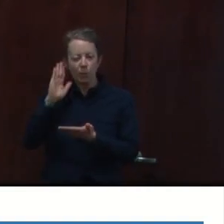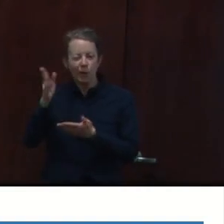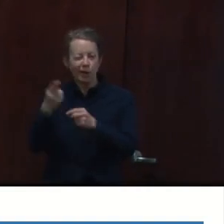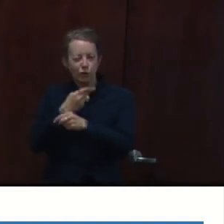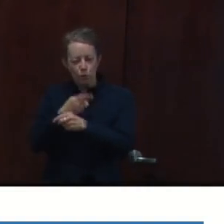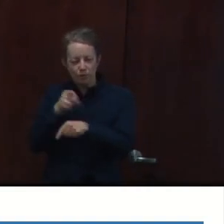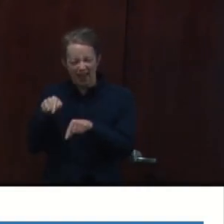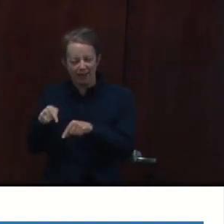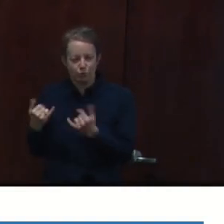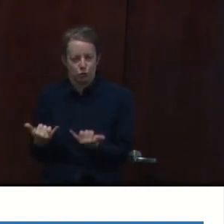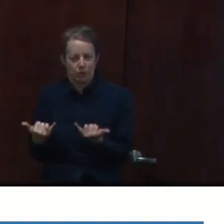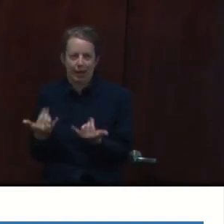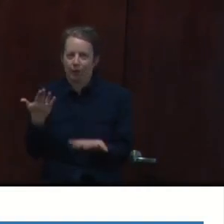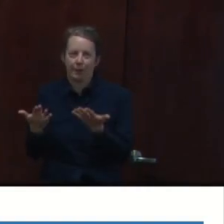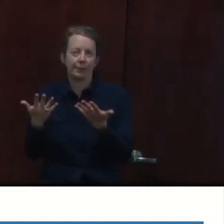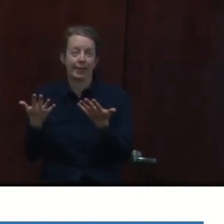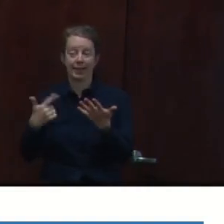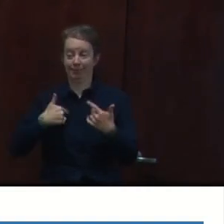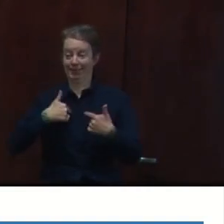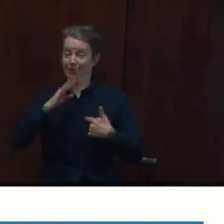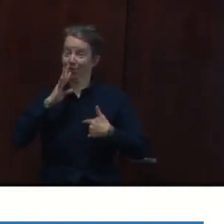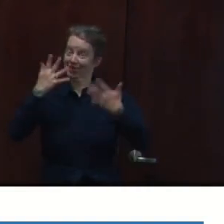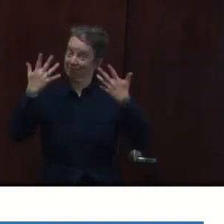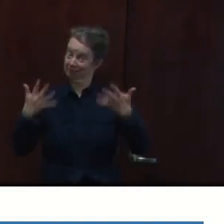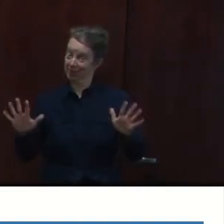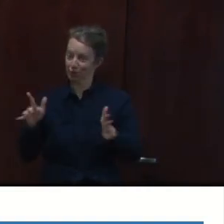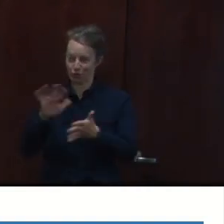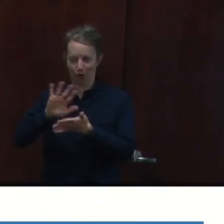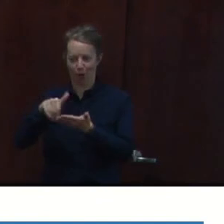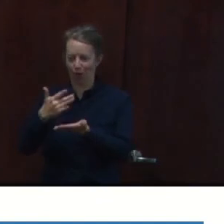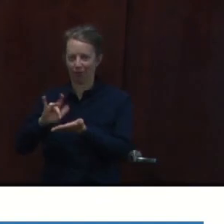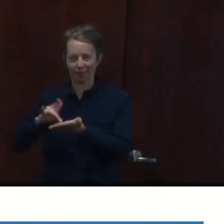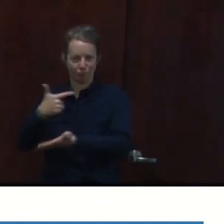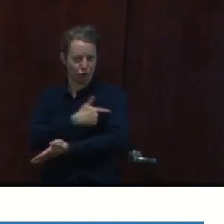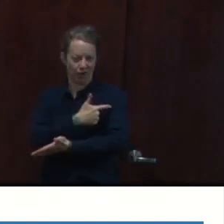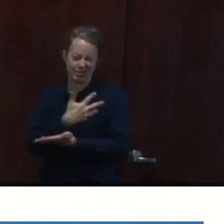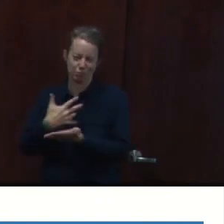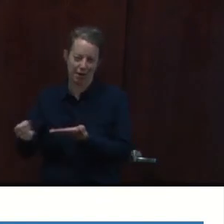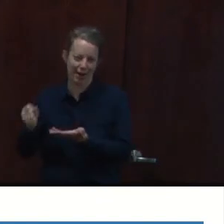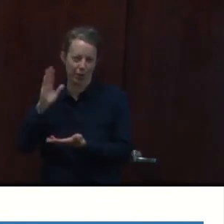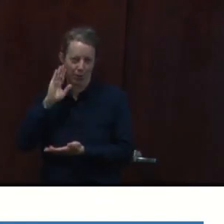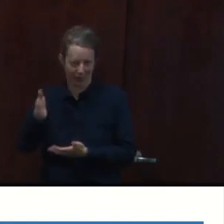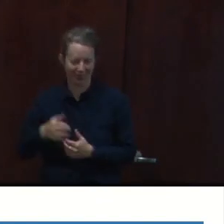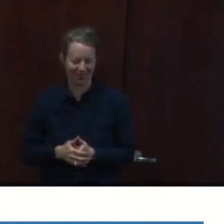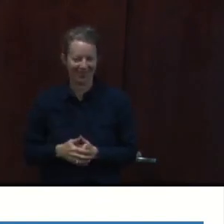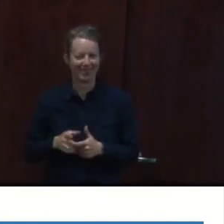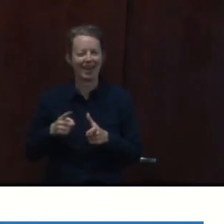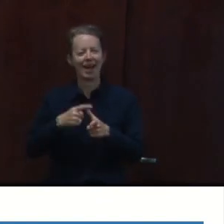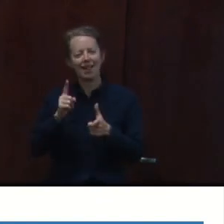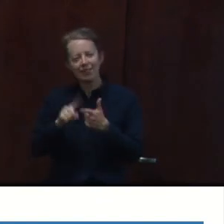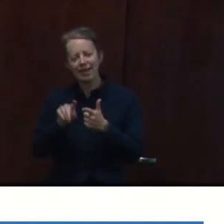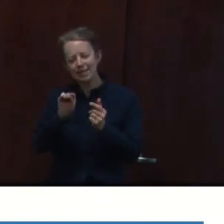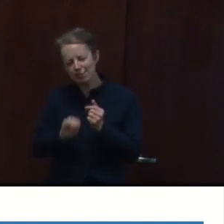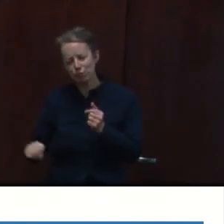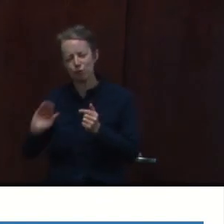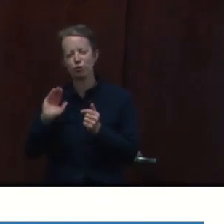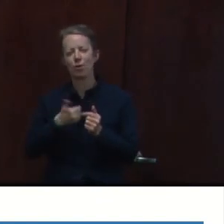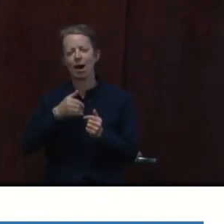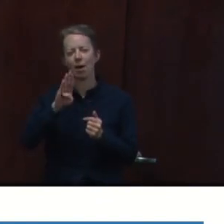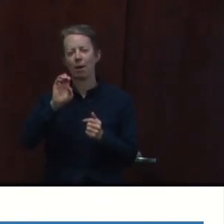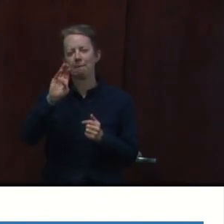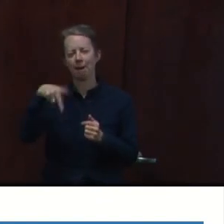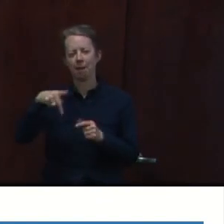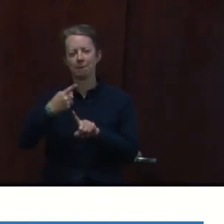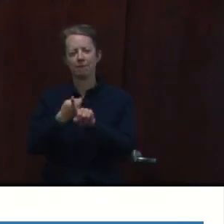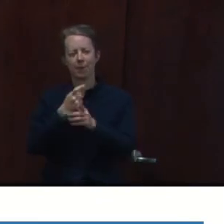today, probably already is by the time I'm talking, and have moved into our bump from last week and soon to